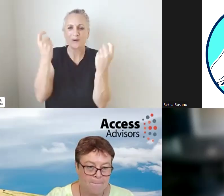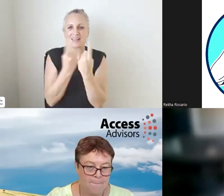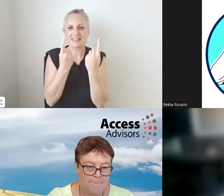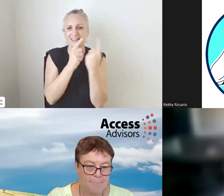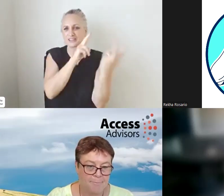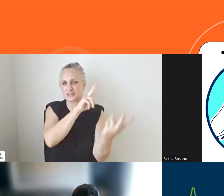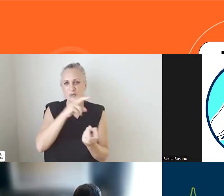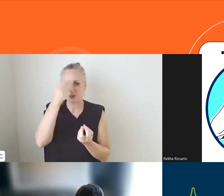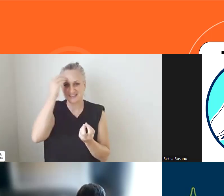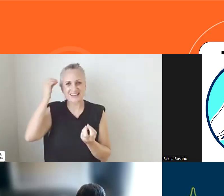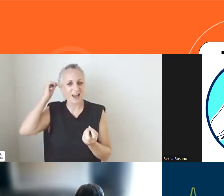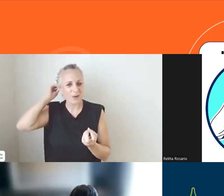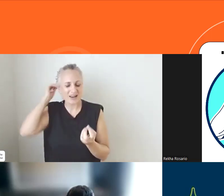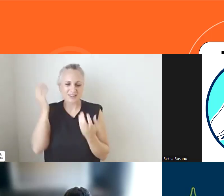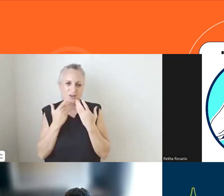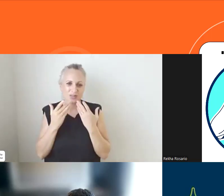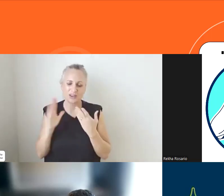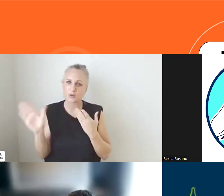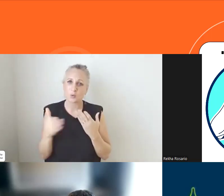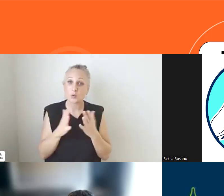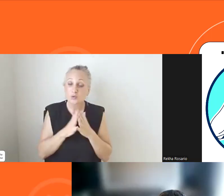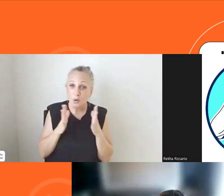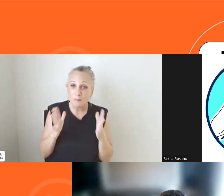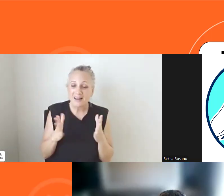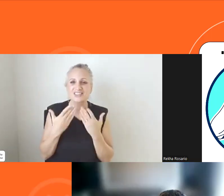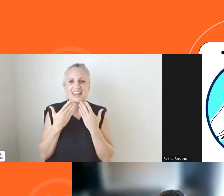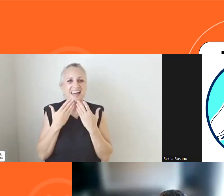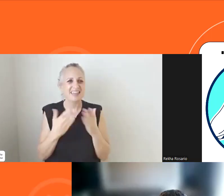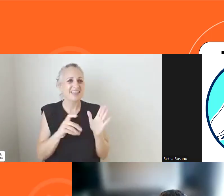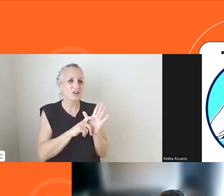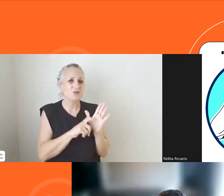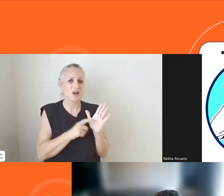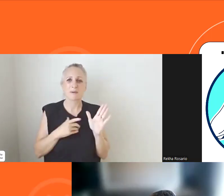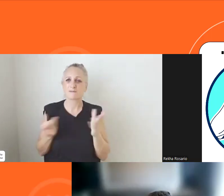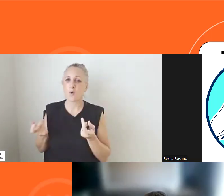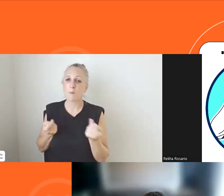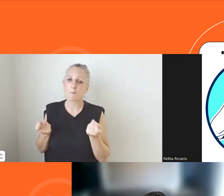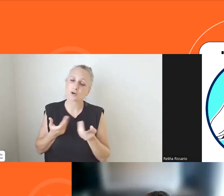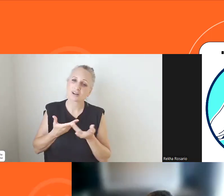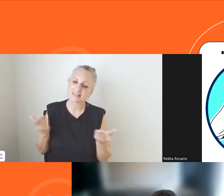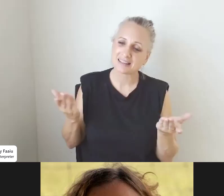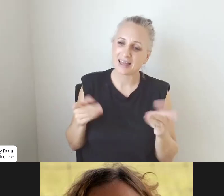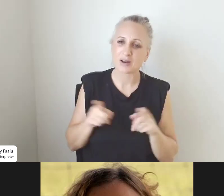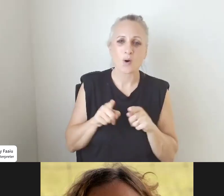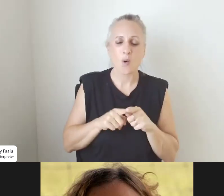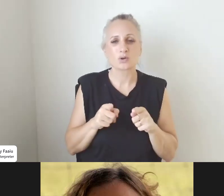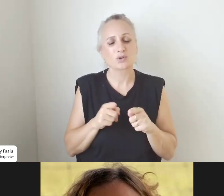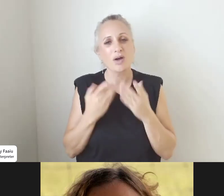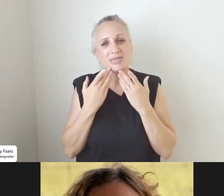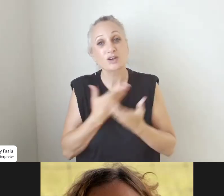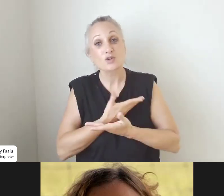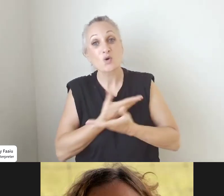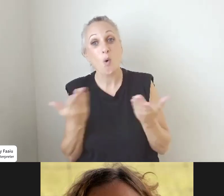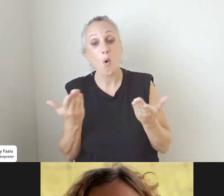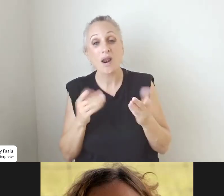you all so much. Thank you, Raymond, for moderating that, and for all of the panelists. Right, we're